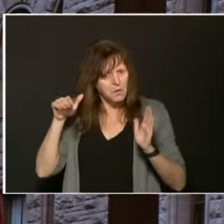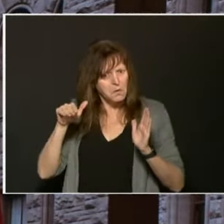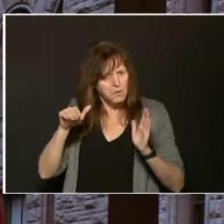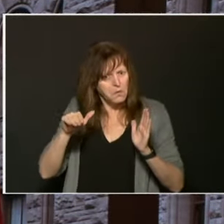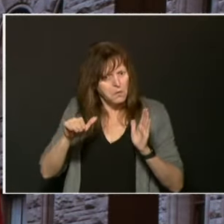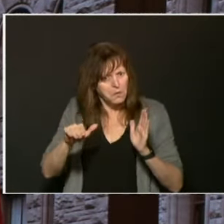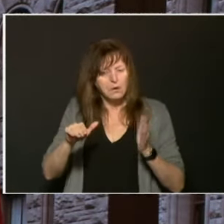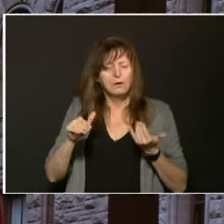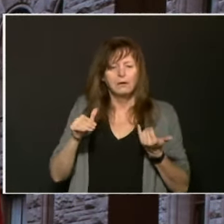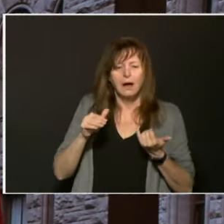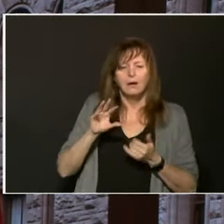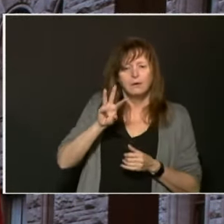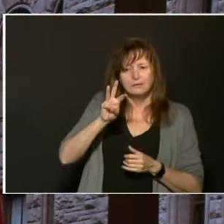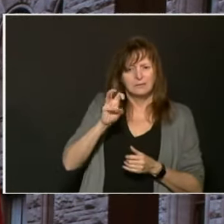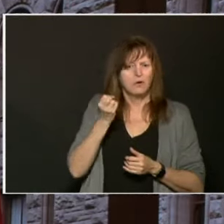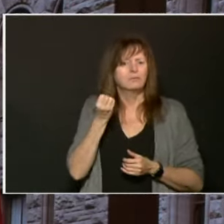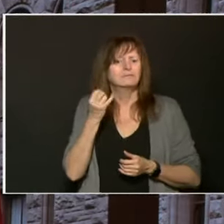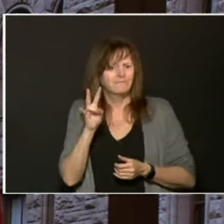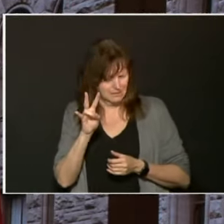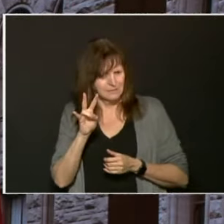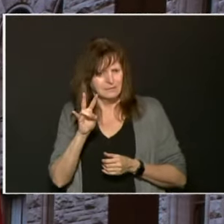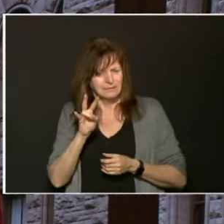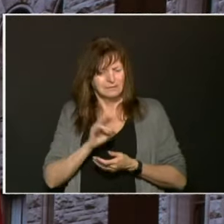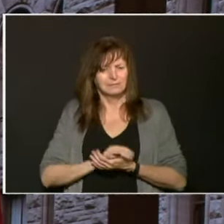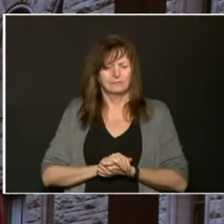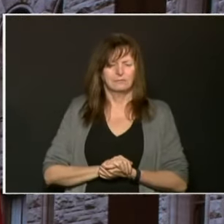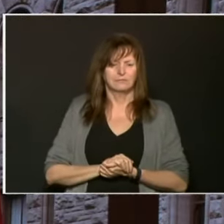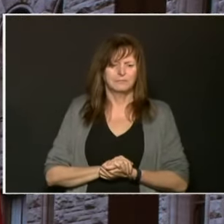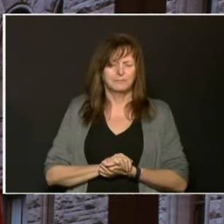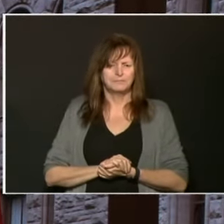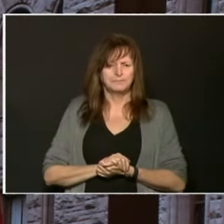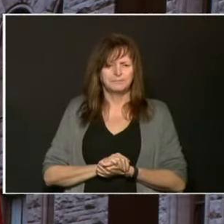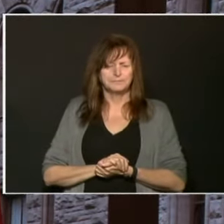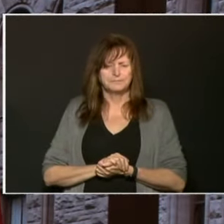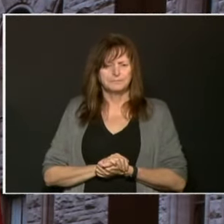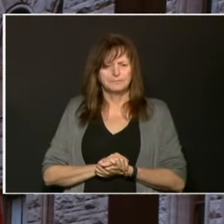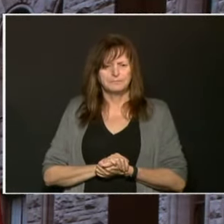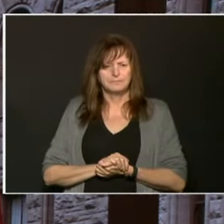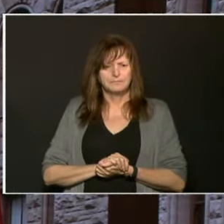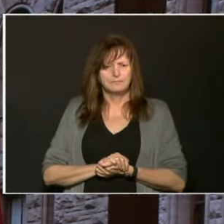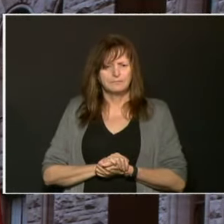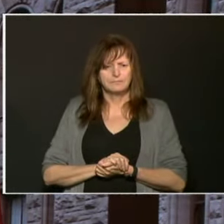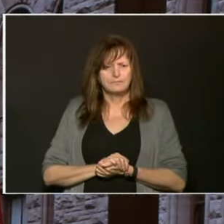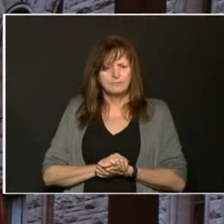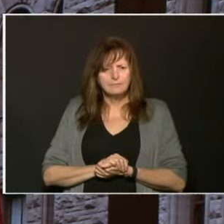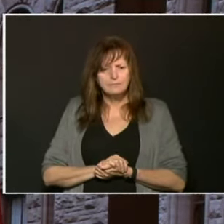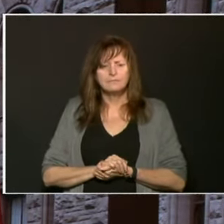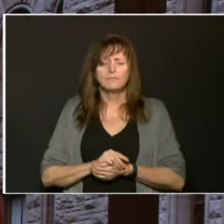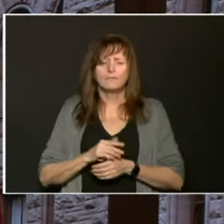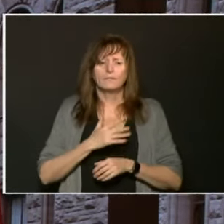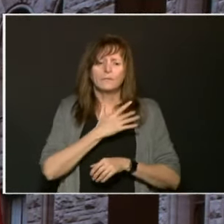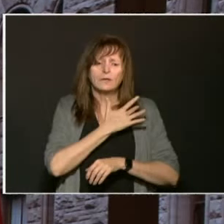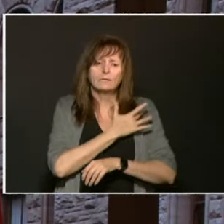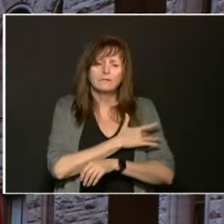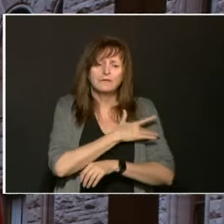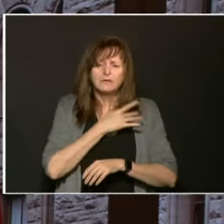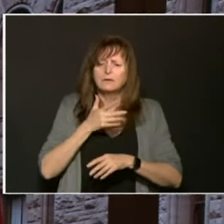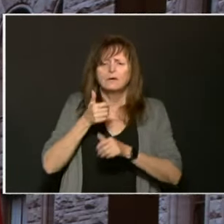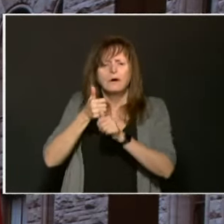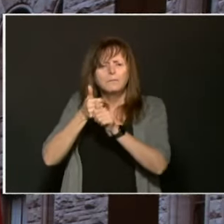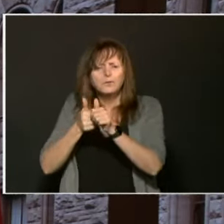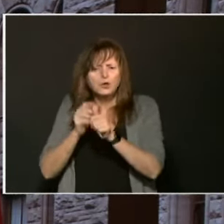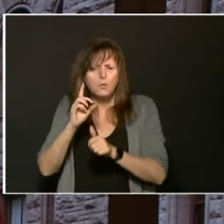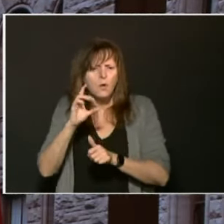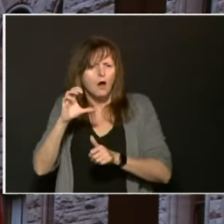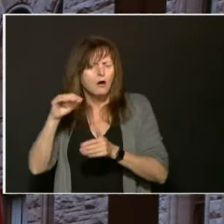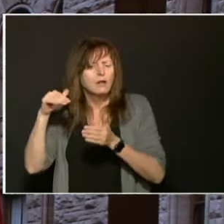617. The 7-day provincial case rate is now 38.1 per 100,000 population, and this